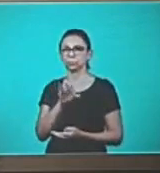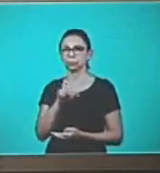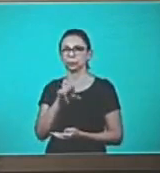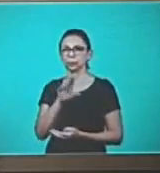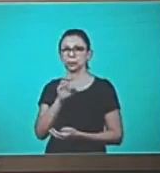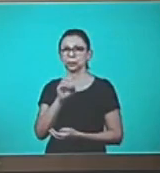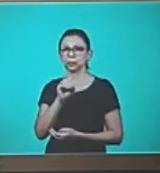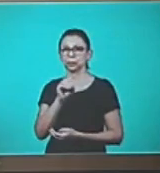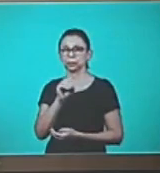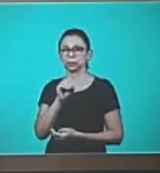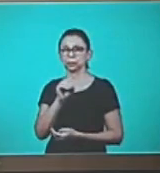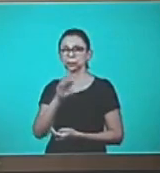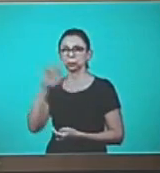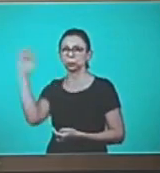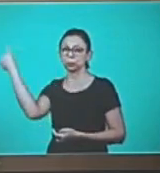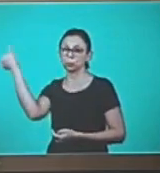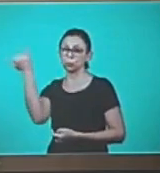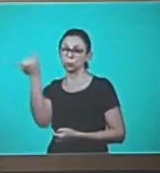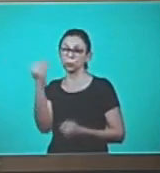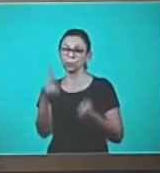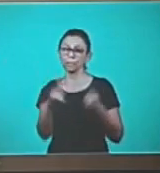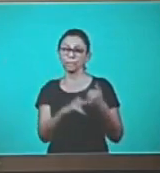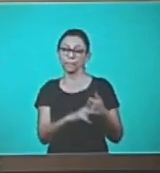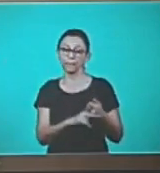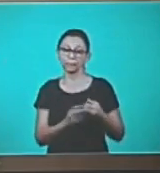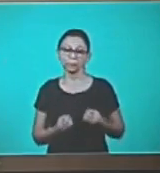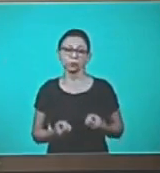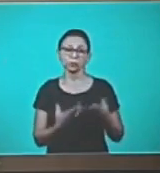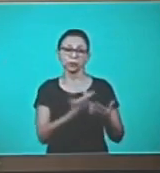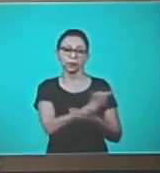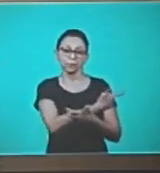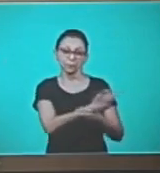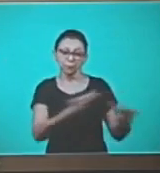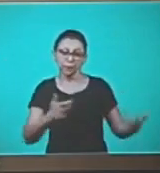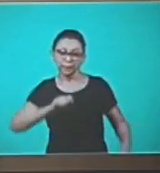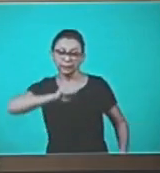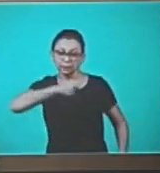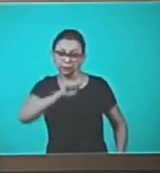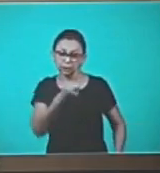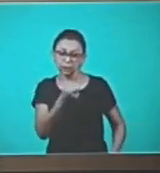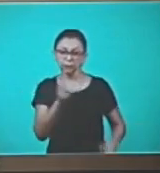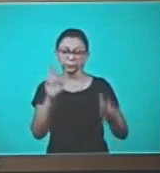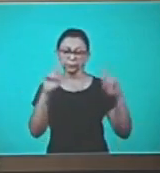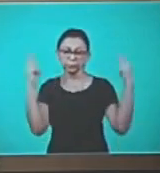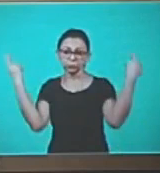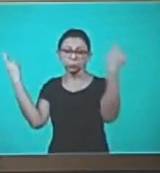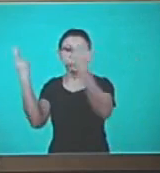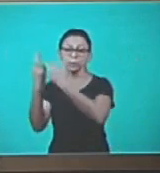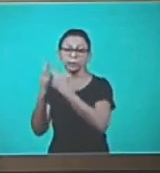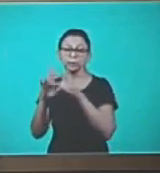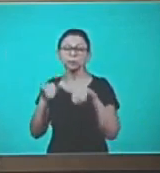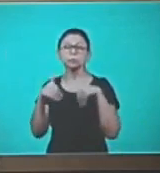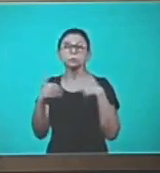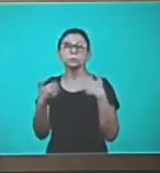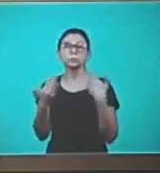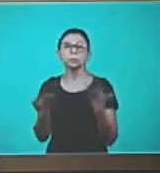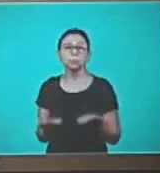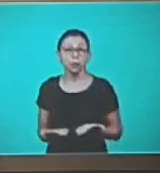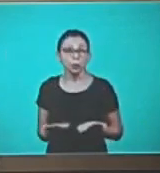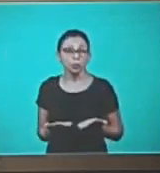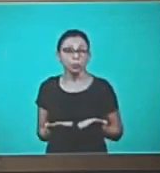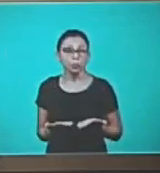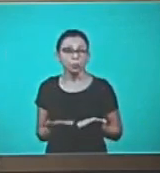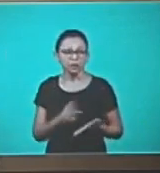the keys to the kingdom. He was not going to give one key, he gave several keys. Which ones were the keys?